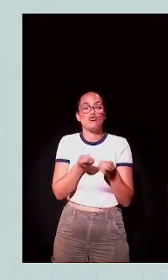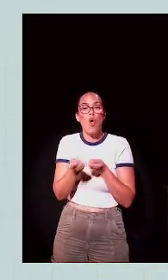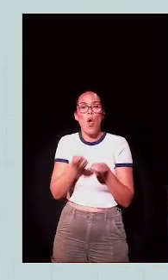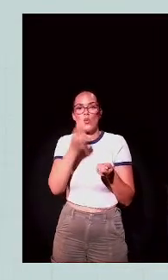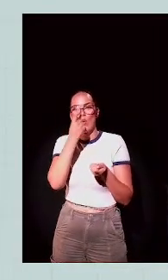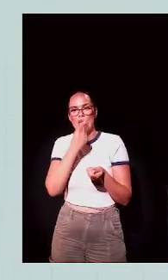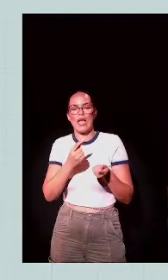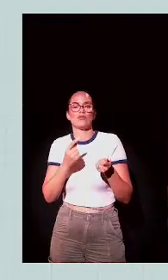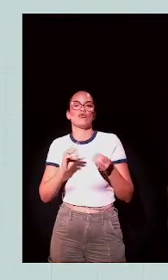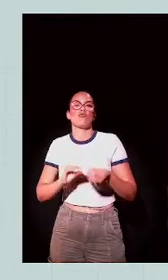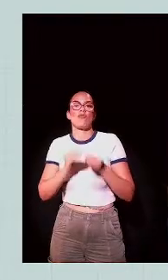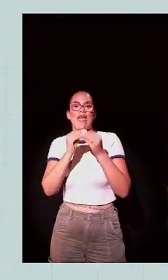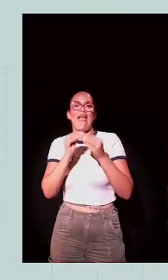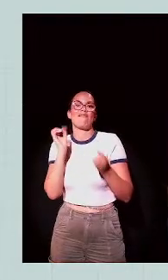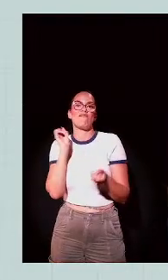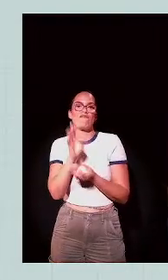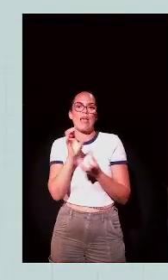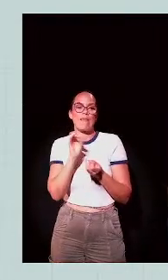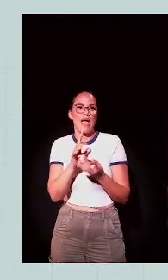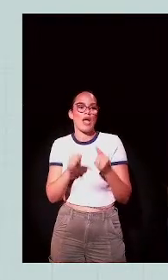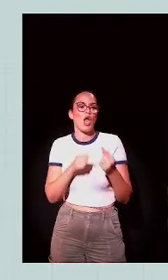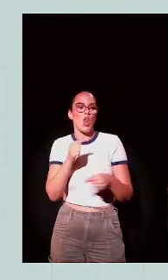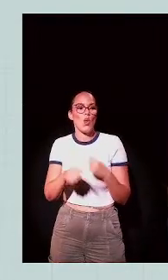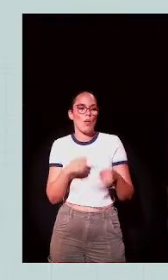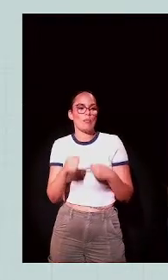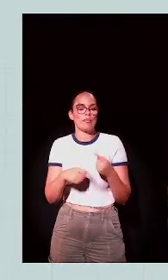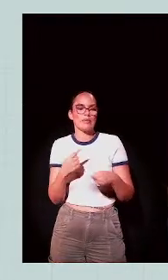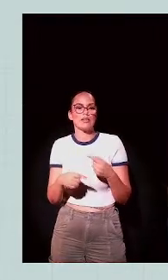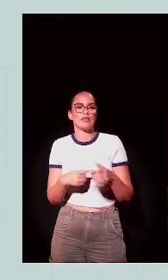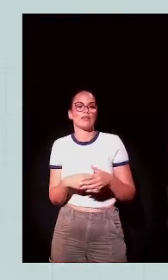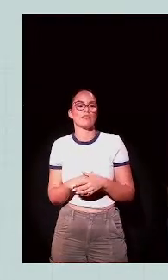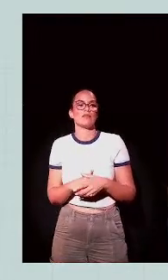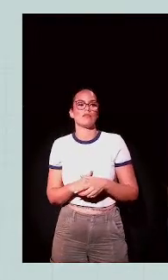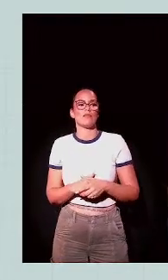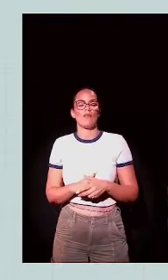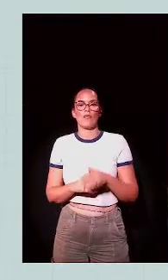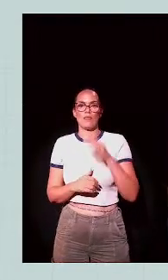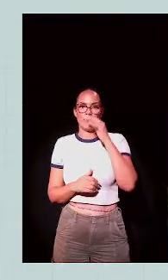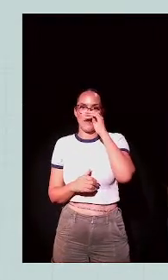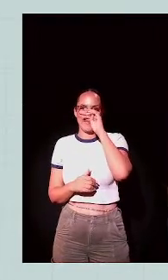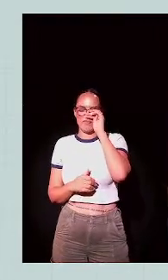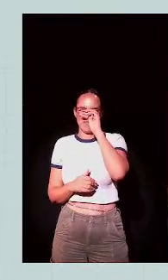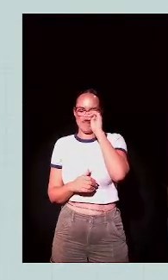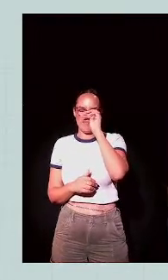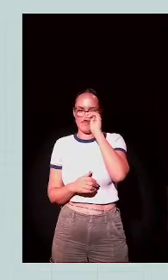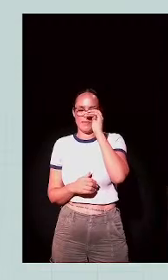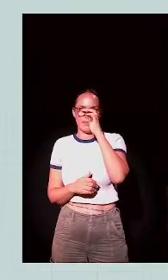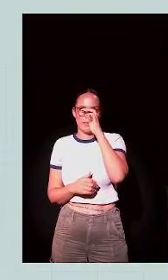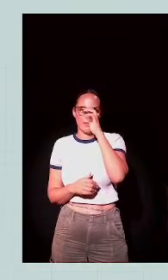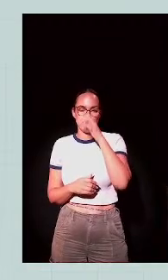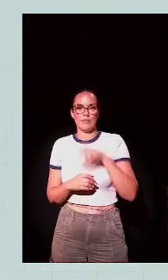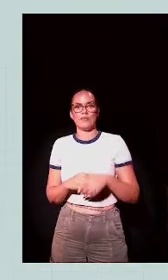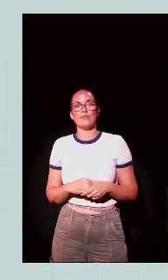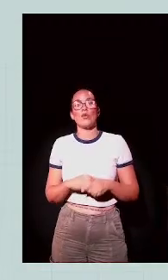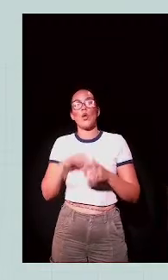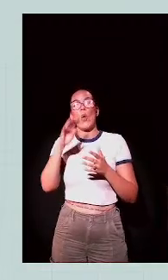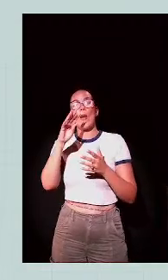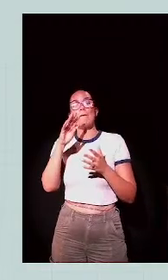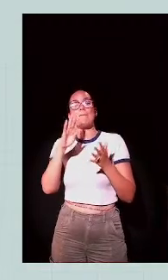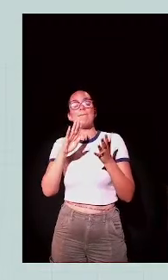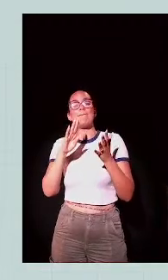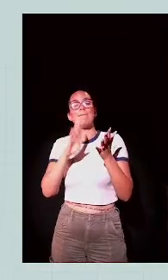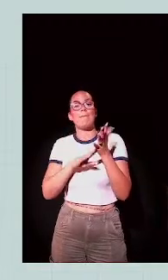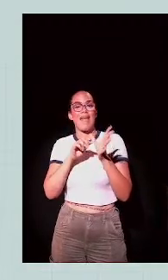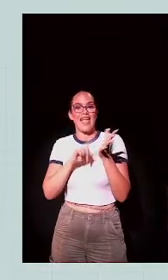loops through them. And so I'd maybe start with one filter, one matrix mixer,